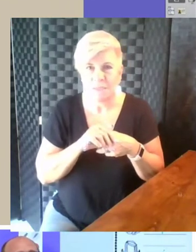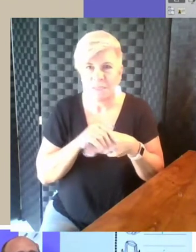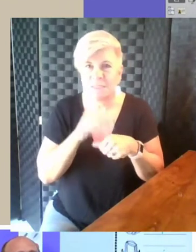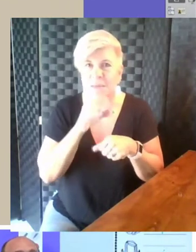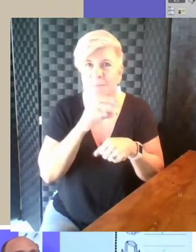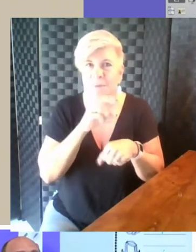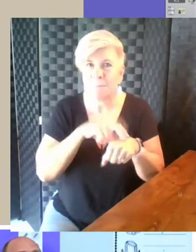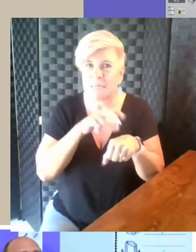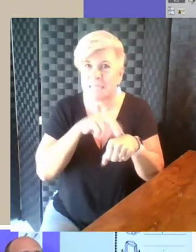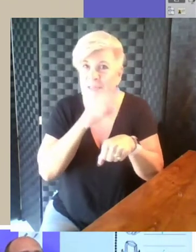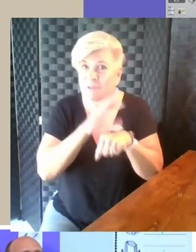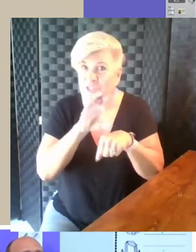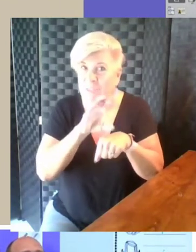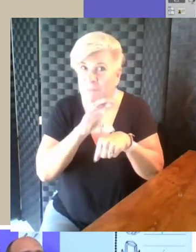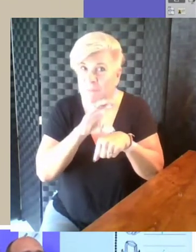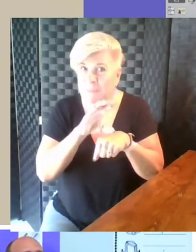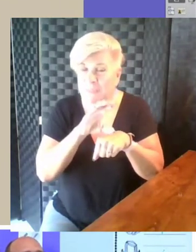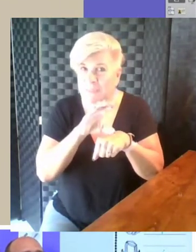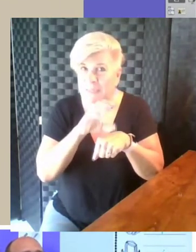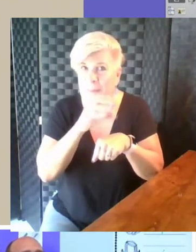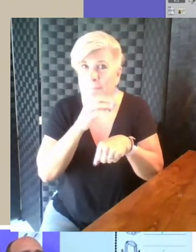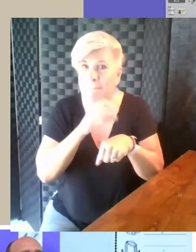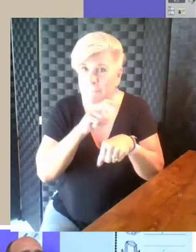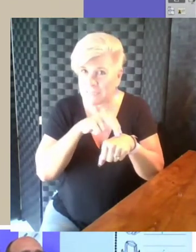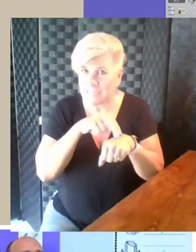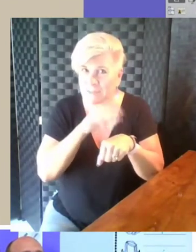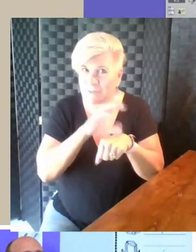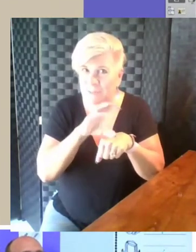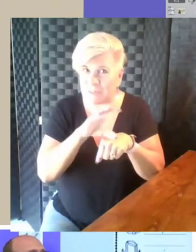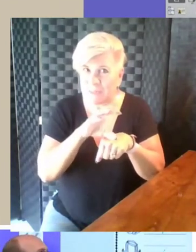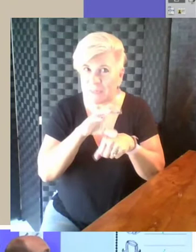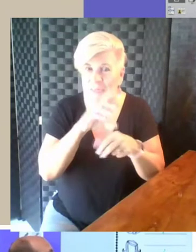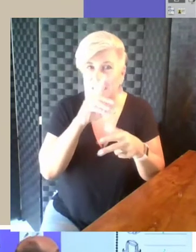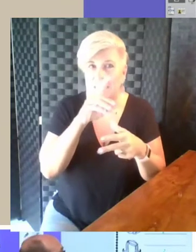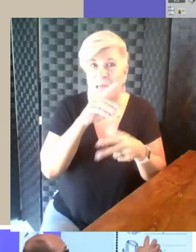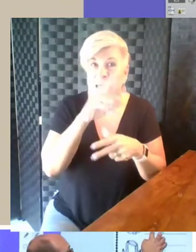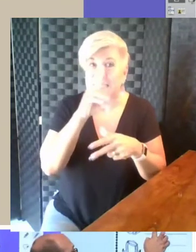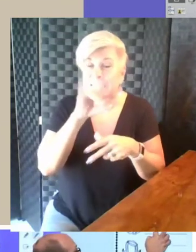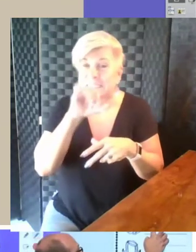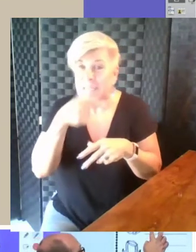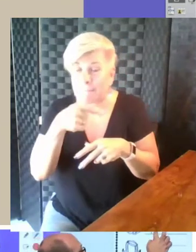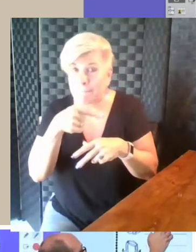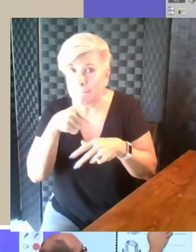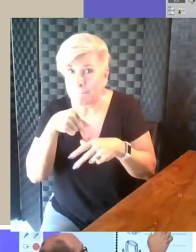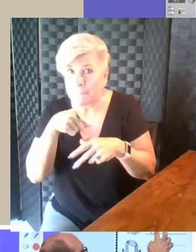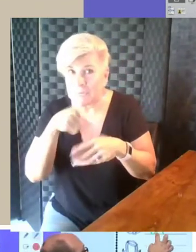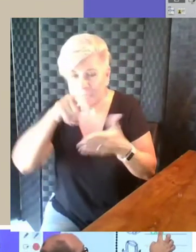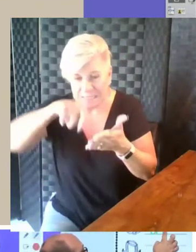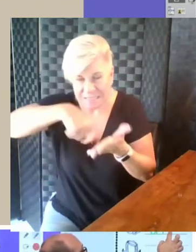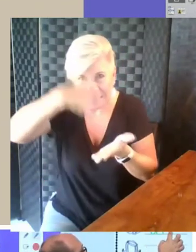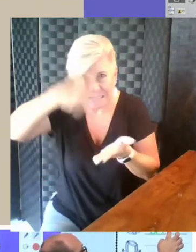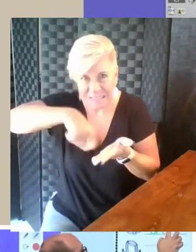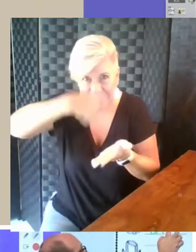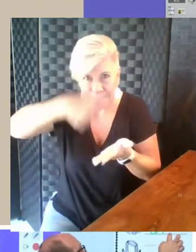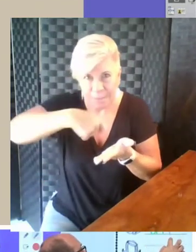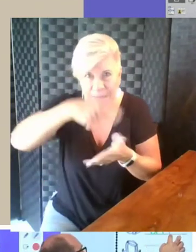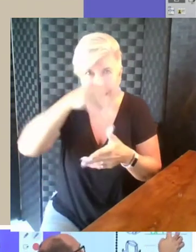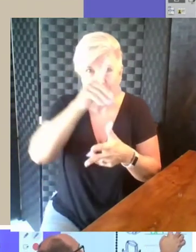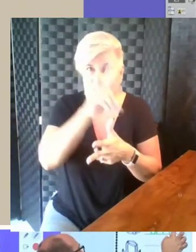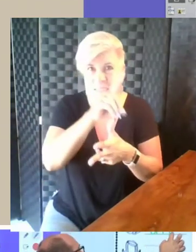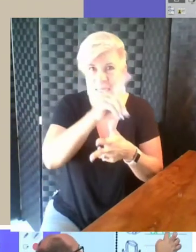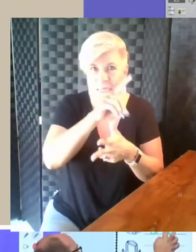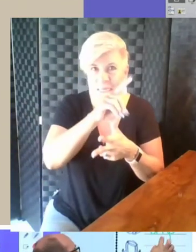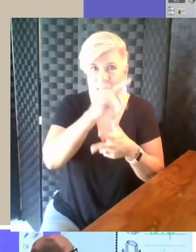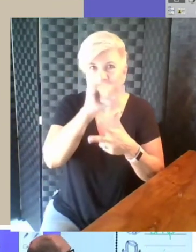dip. There's two consonants in it. Can you spell them? Duh. And what's the consonant at the end?